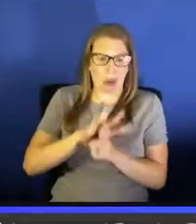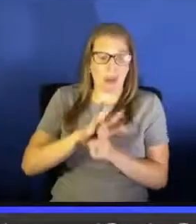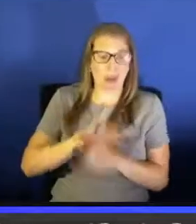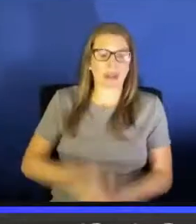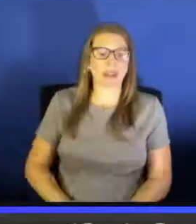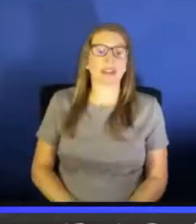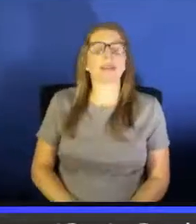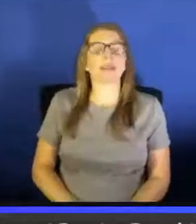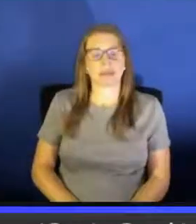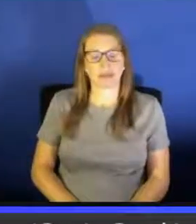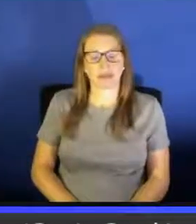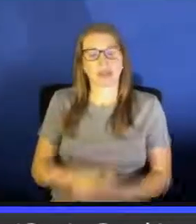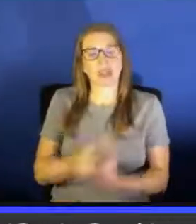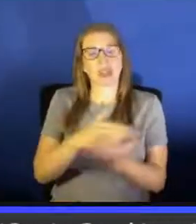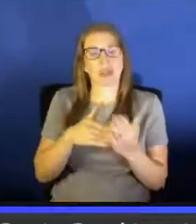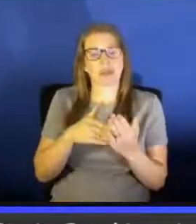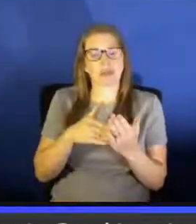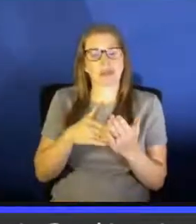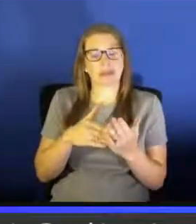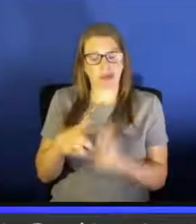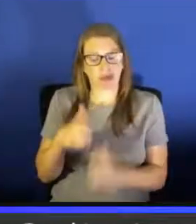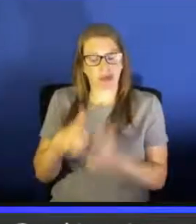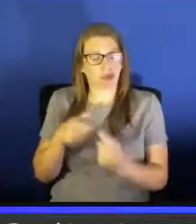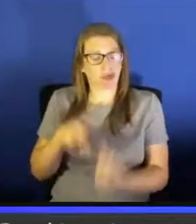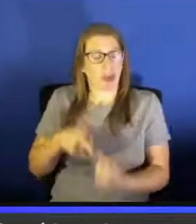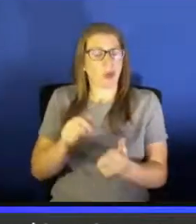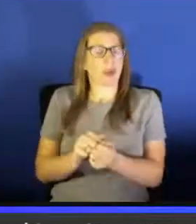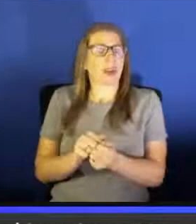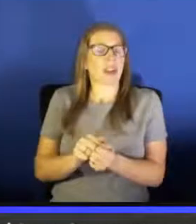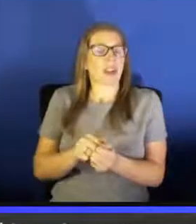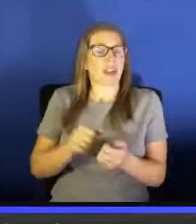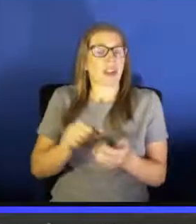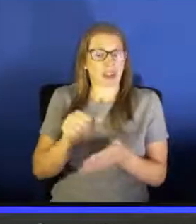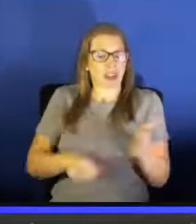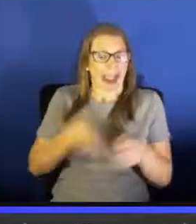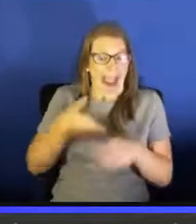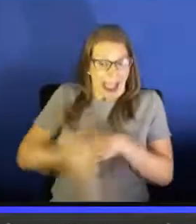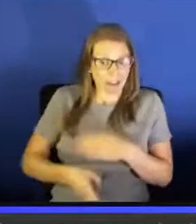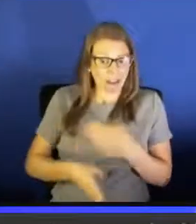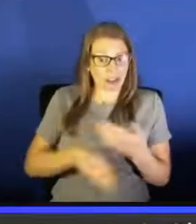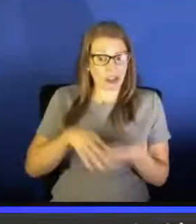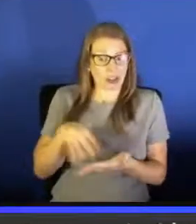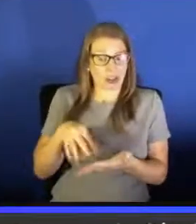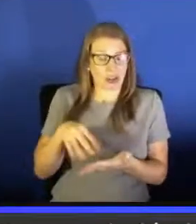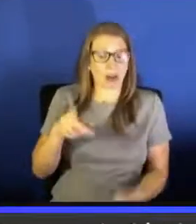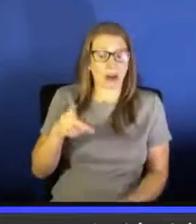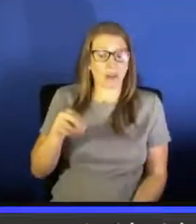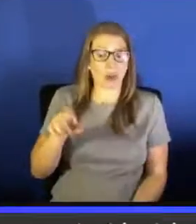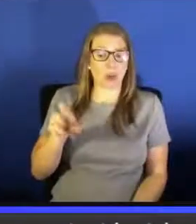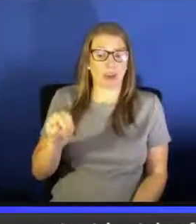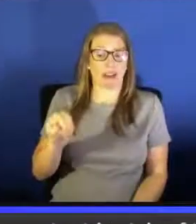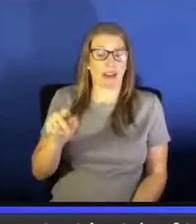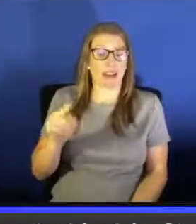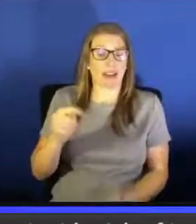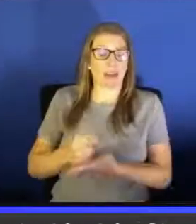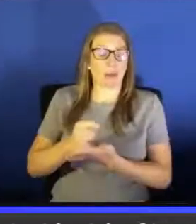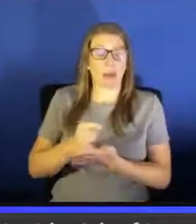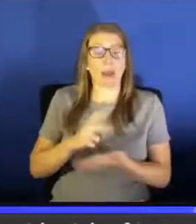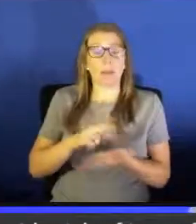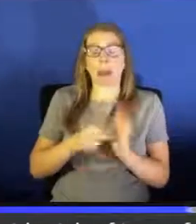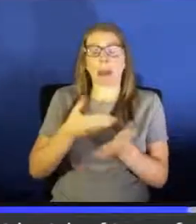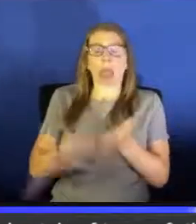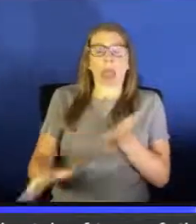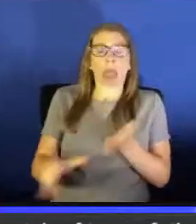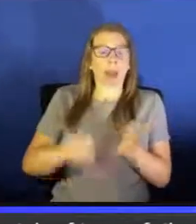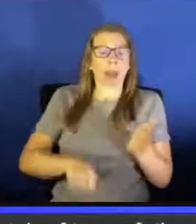those difficulties with surgery even after proton therapy. Not to say that you can't do surgery. I know for a fact that Dr.